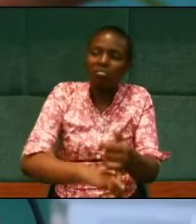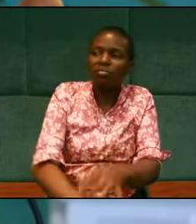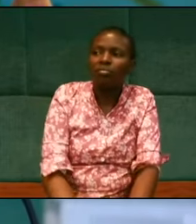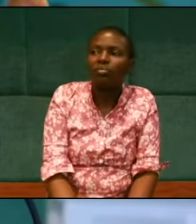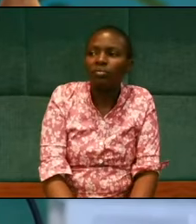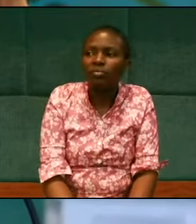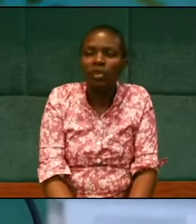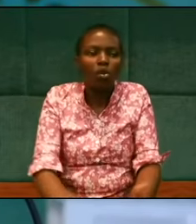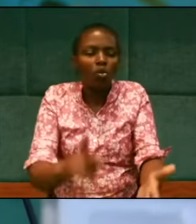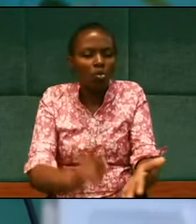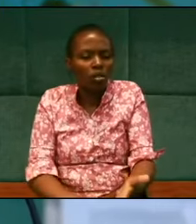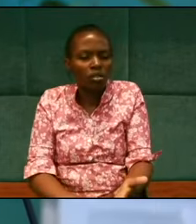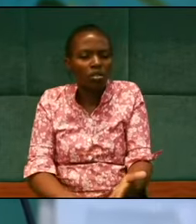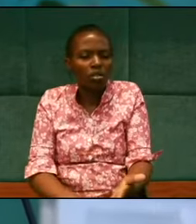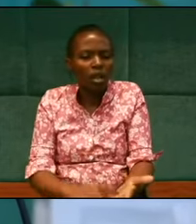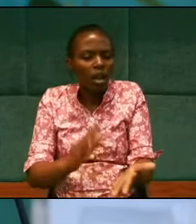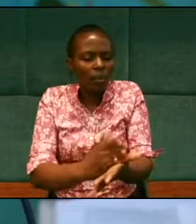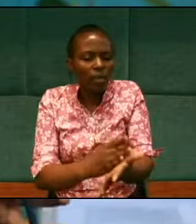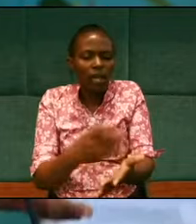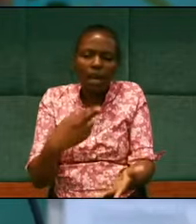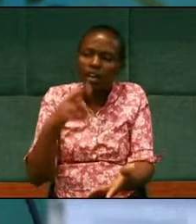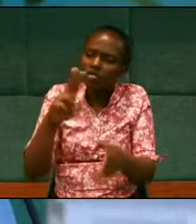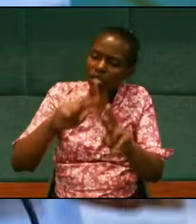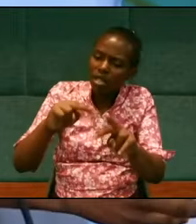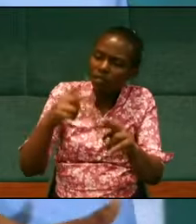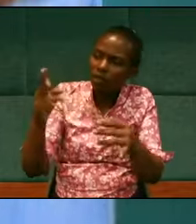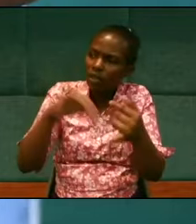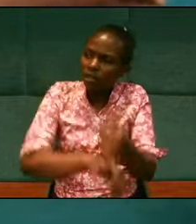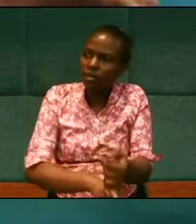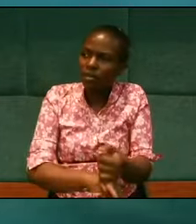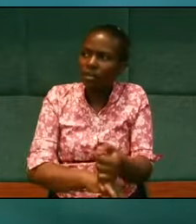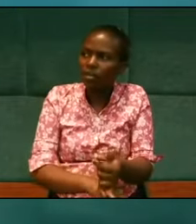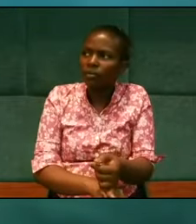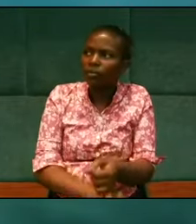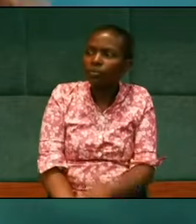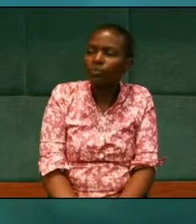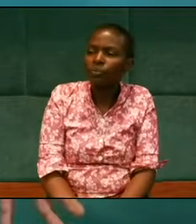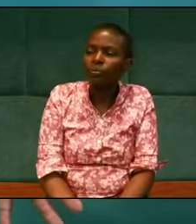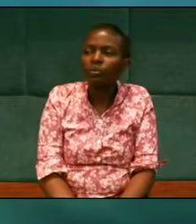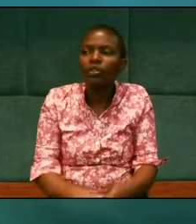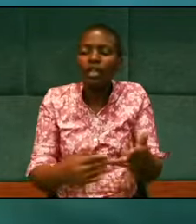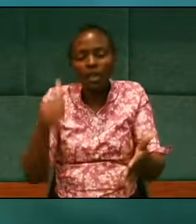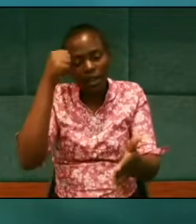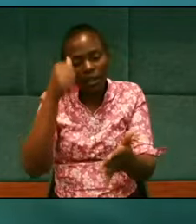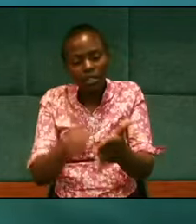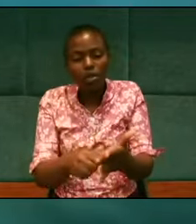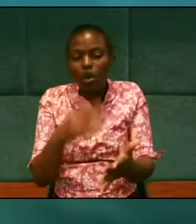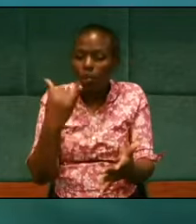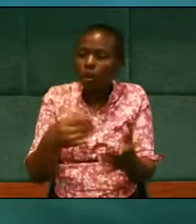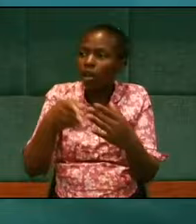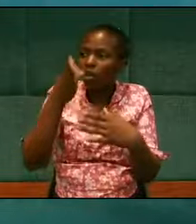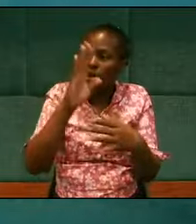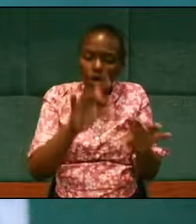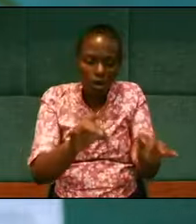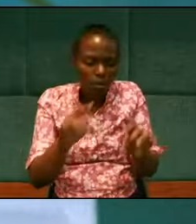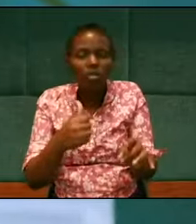On what basis are you getting a spouse? Your purpose is your lifelong assignment. The reason God brought you on earth. If